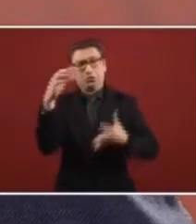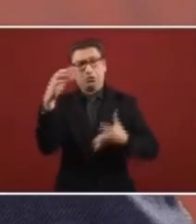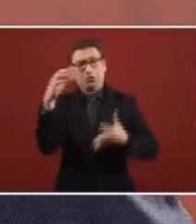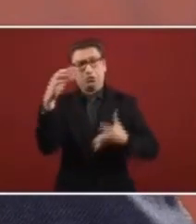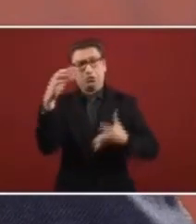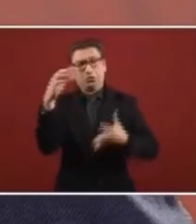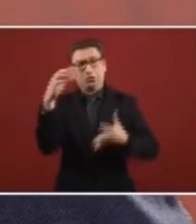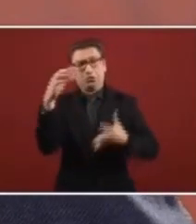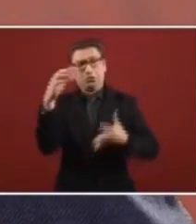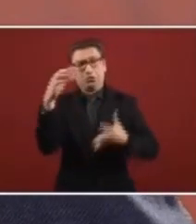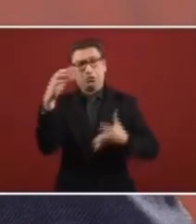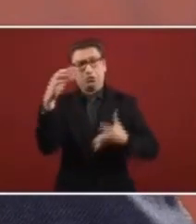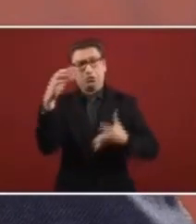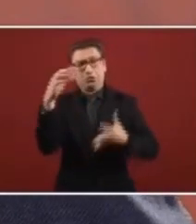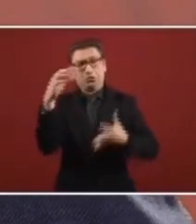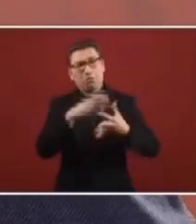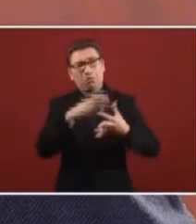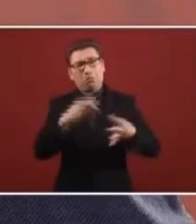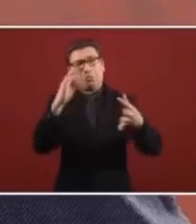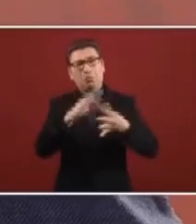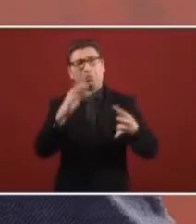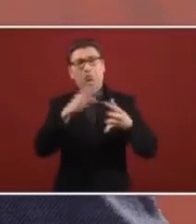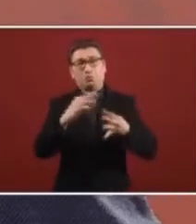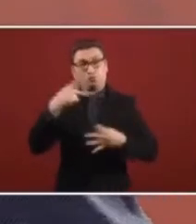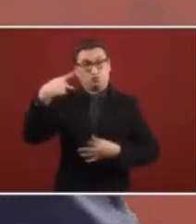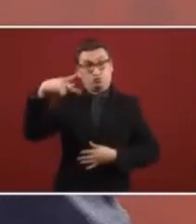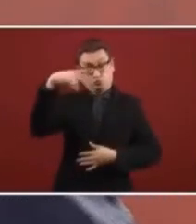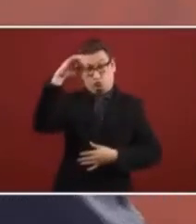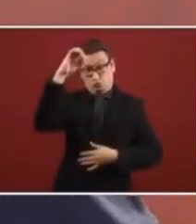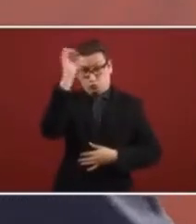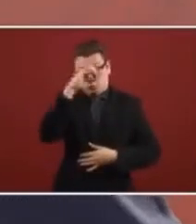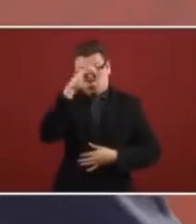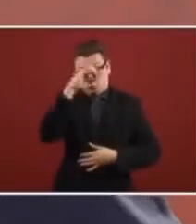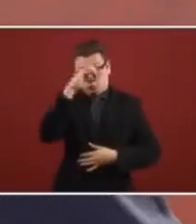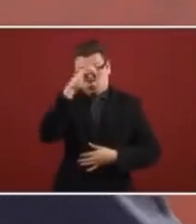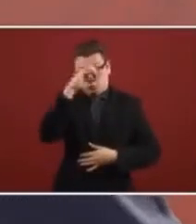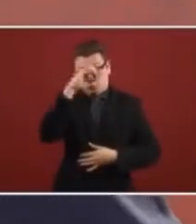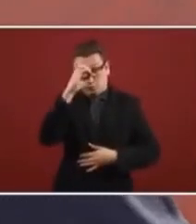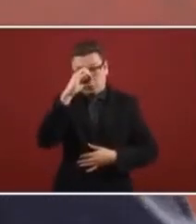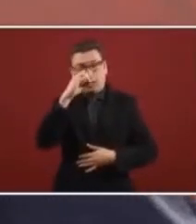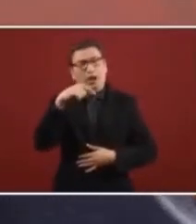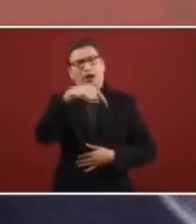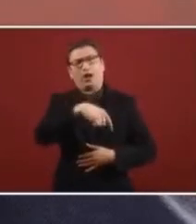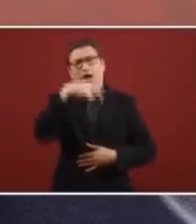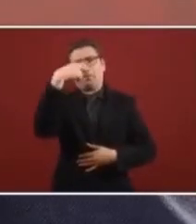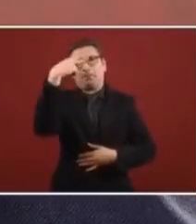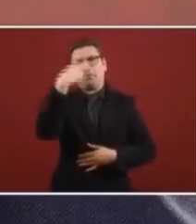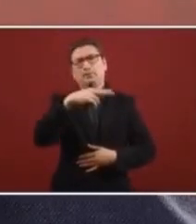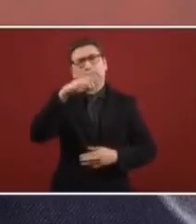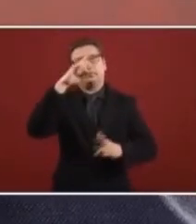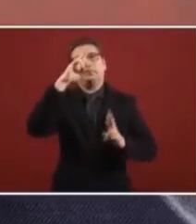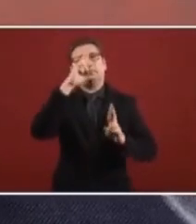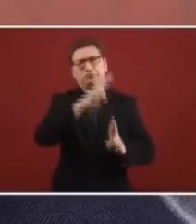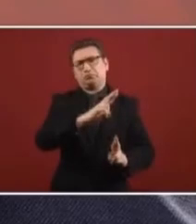has been that of respect hacia México, towards Mexico,